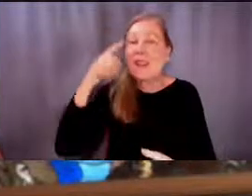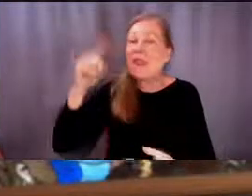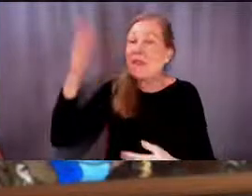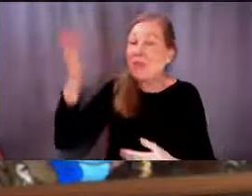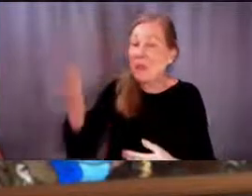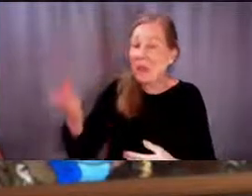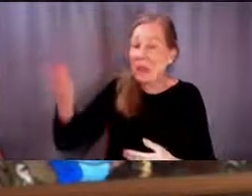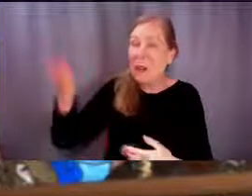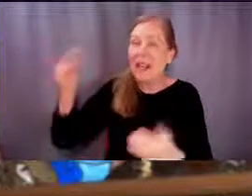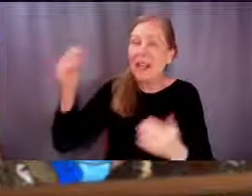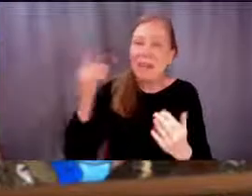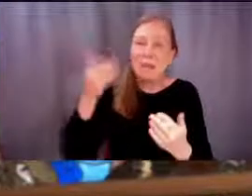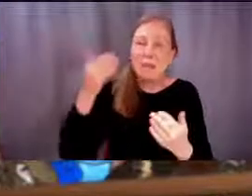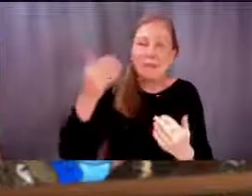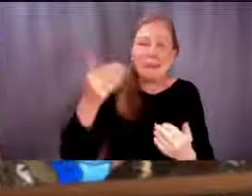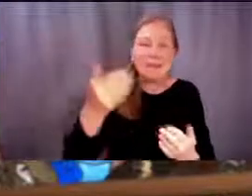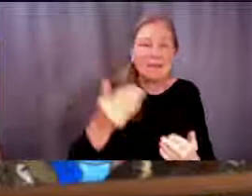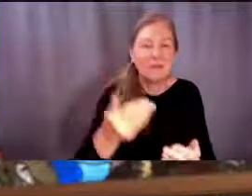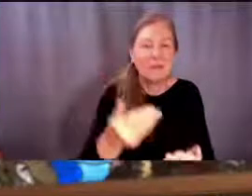wait for him.